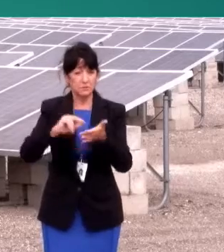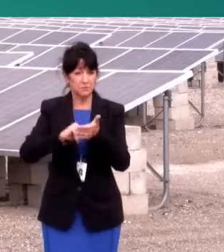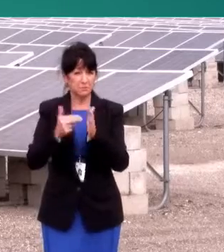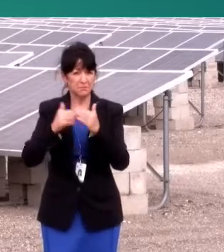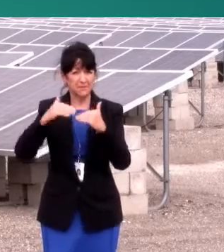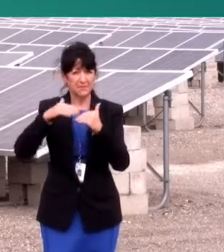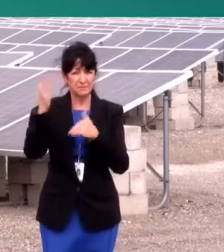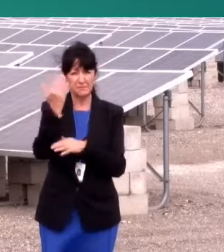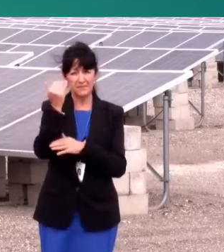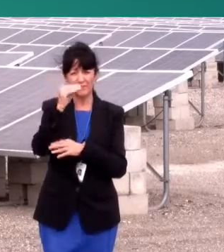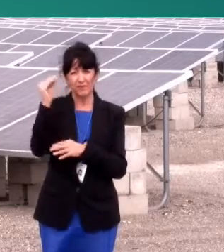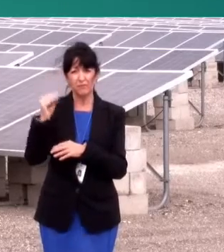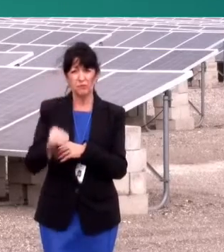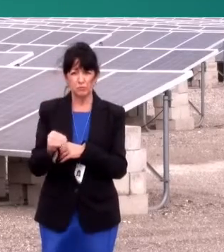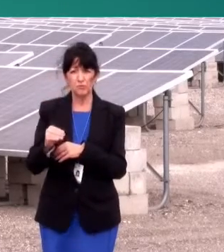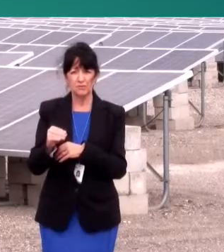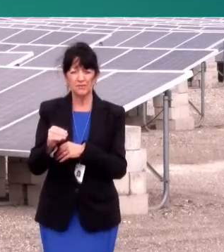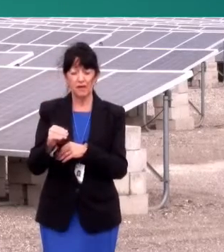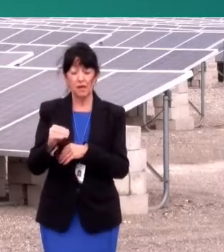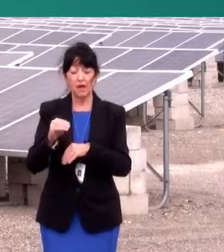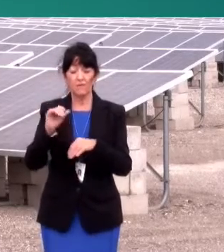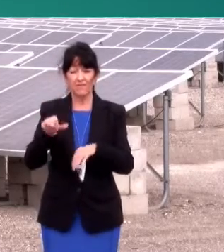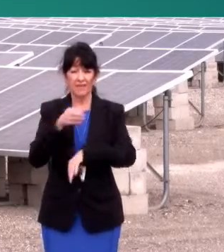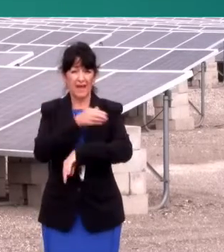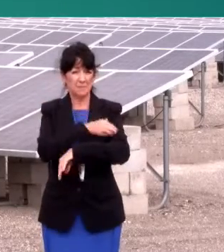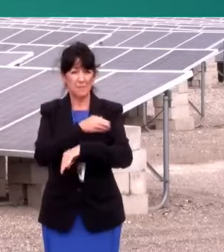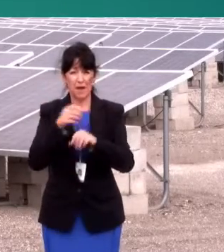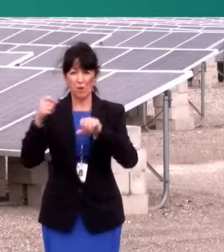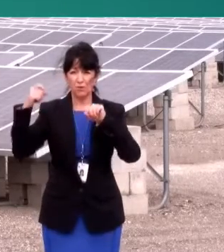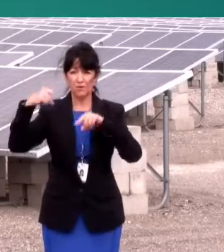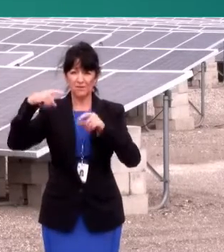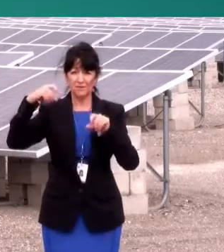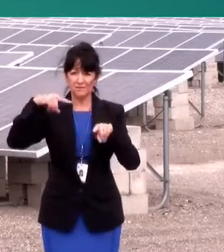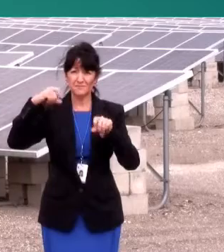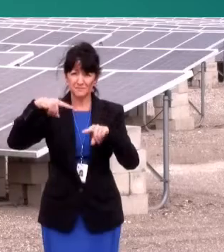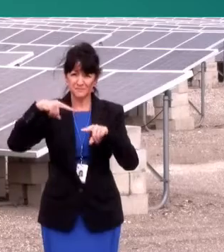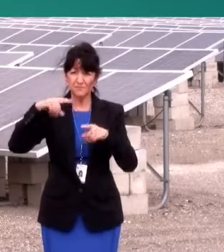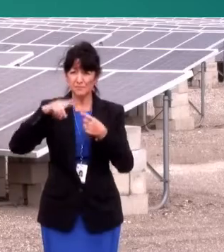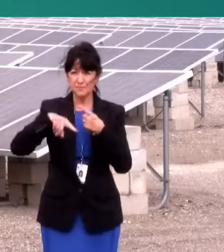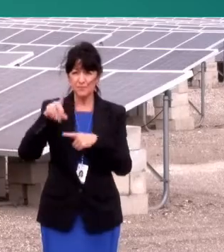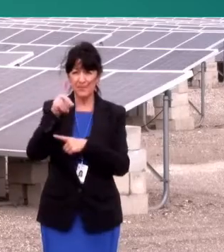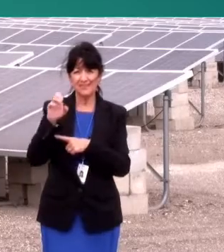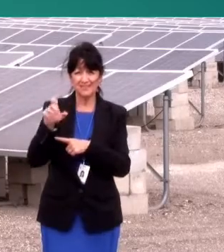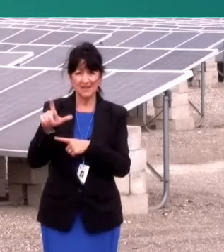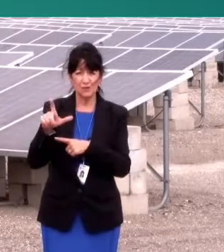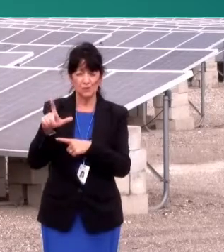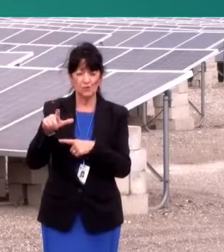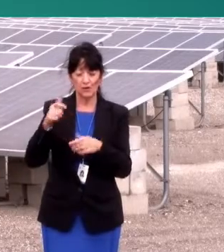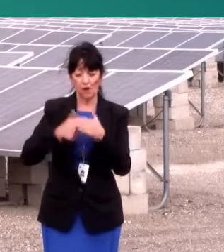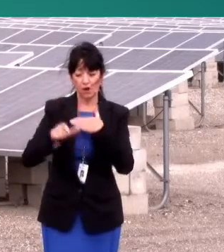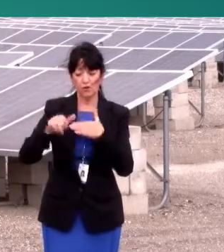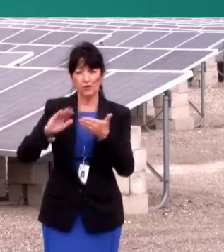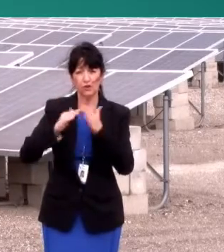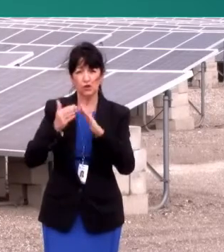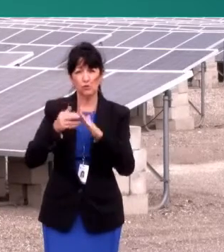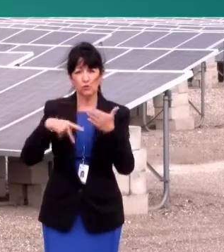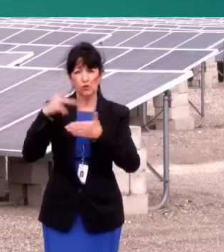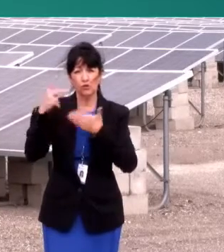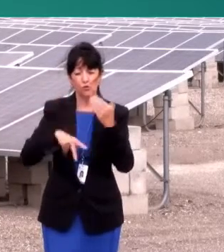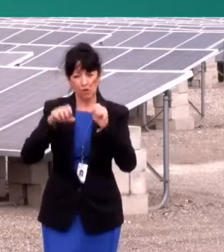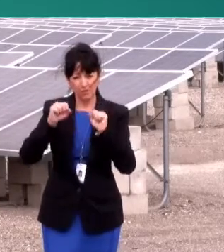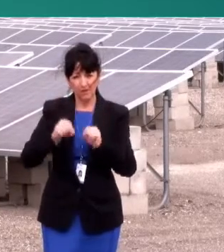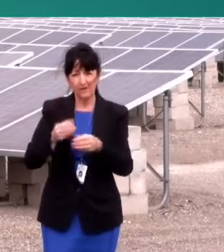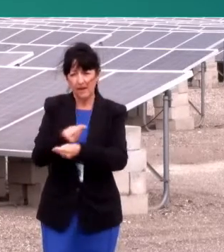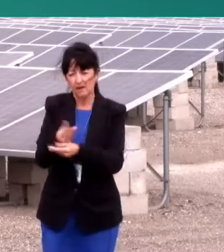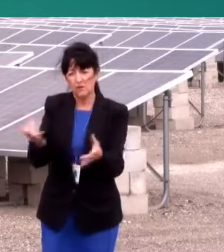of 15% of the power generated from each and every solar asset in Delaware under this community solar program will be going to low and